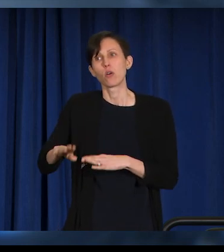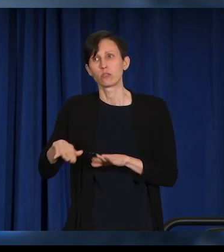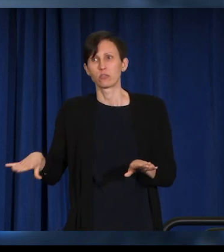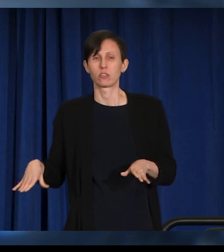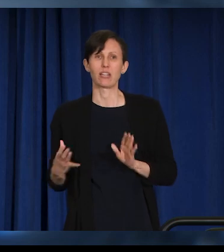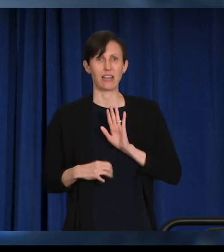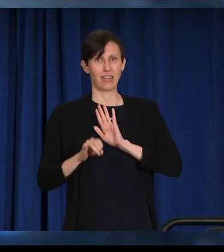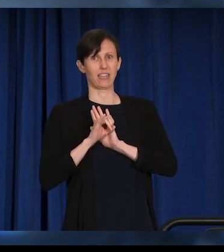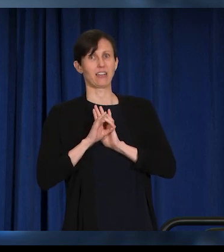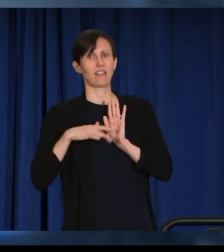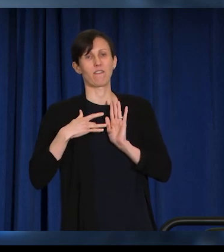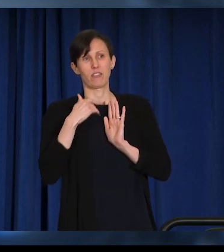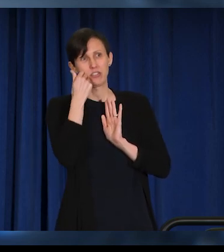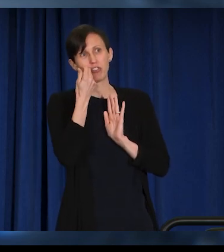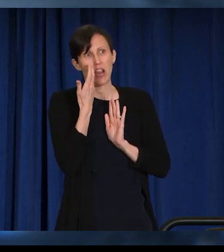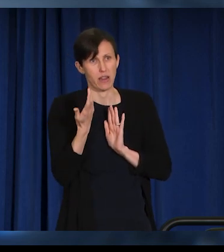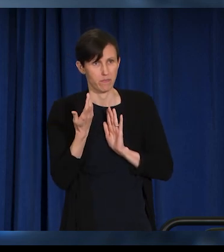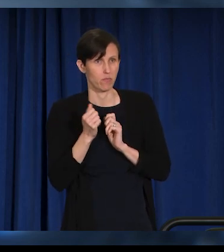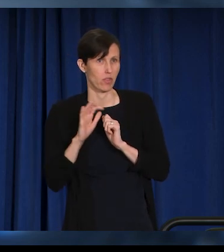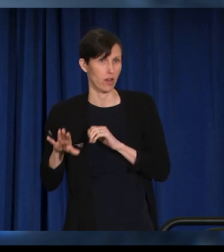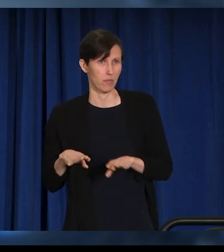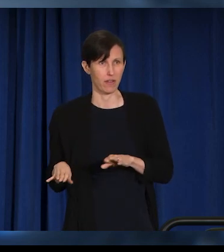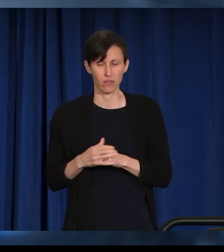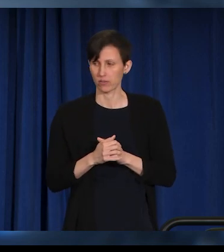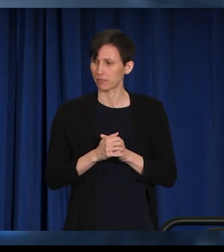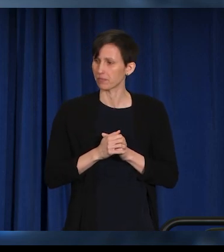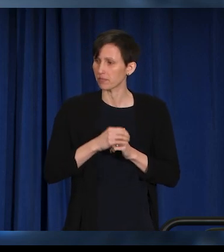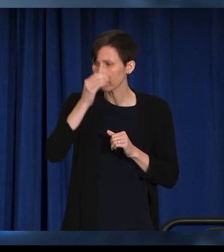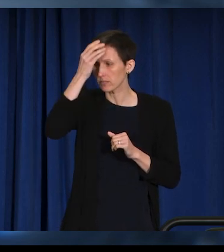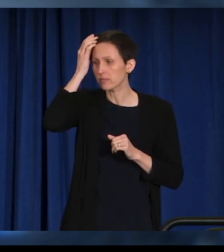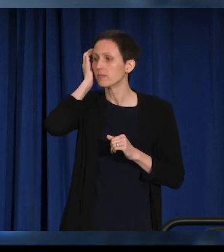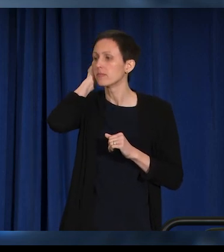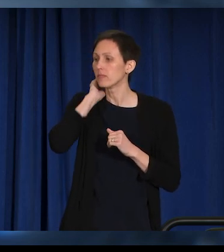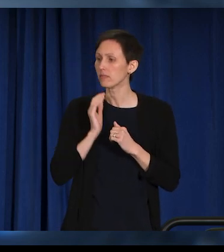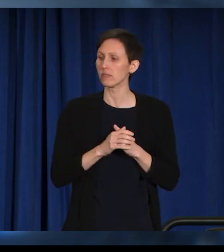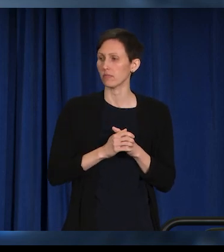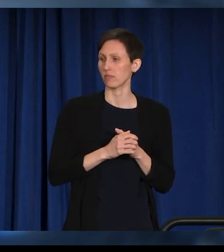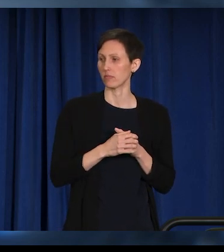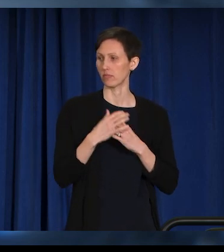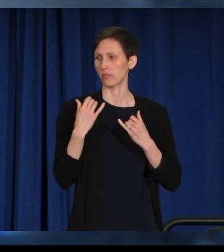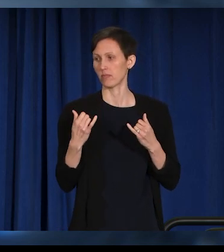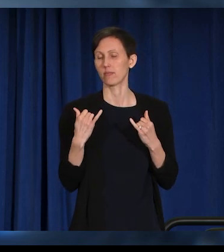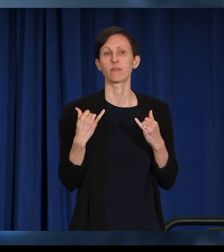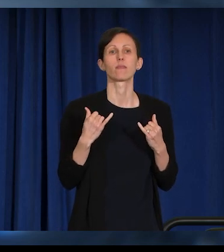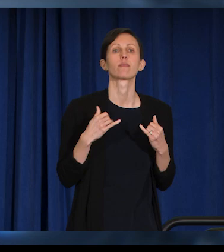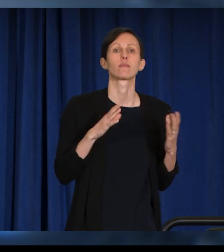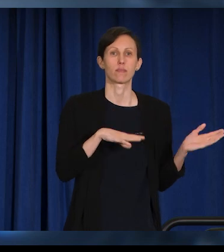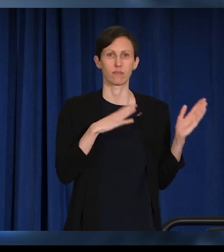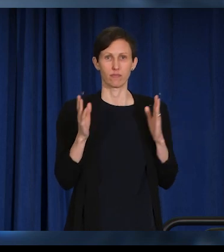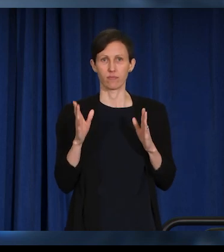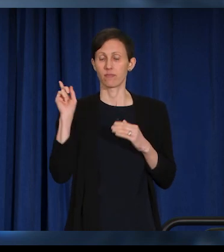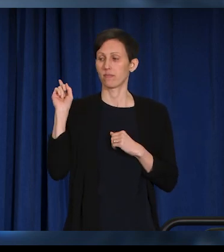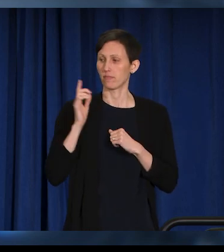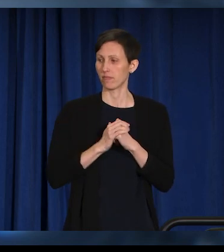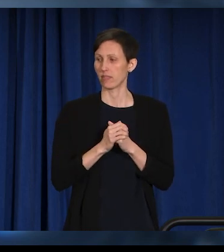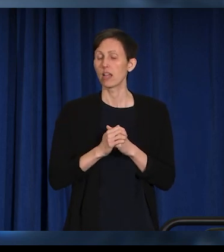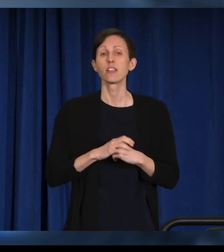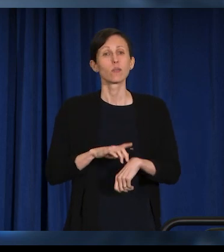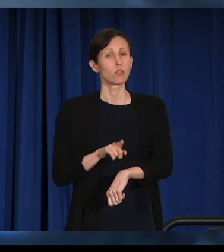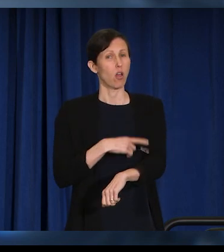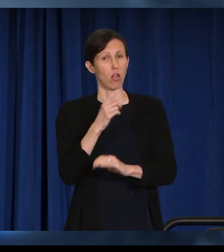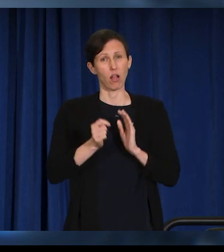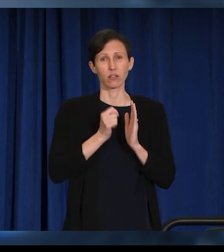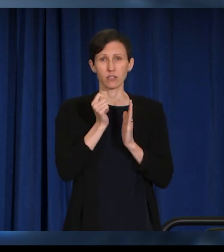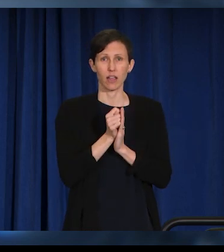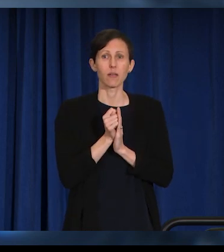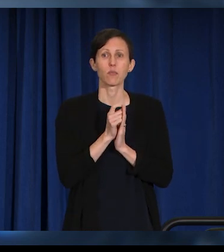Right. So the next slide is slide 6 on our history of autism. There was a fairly long period where the